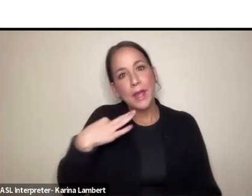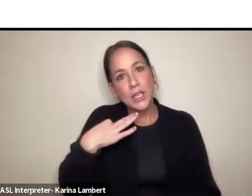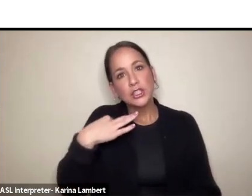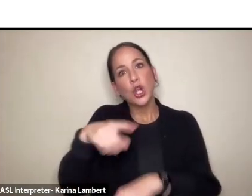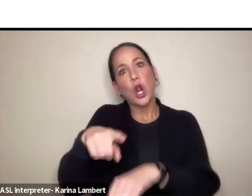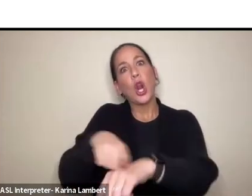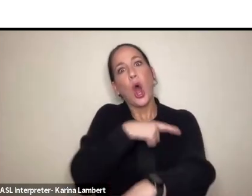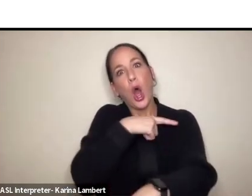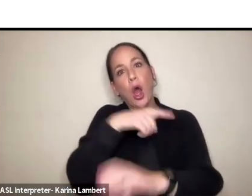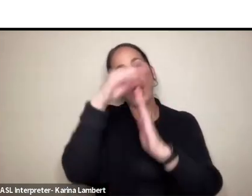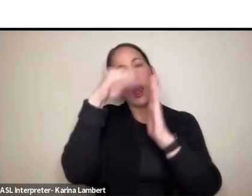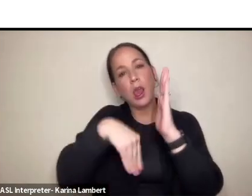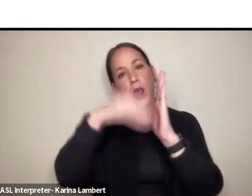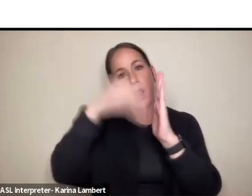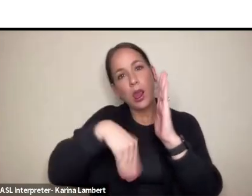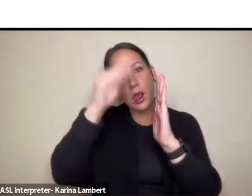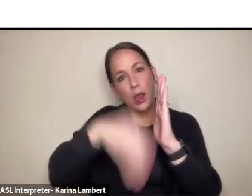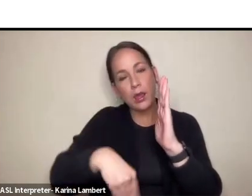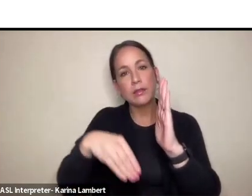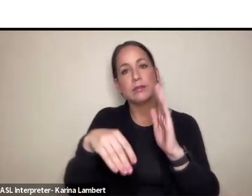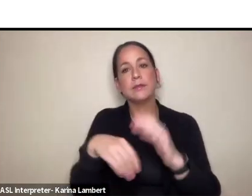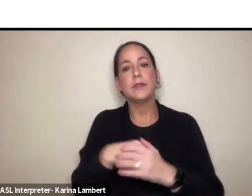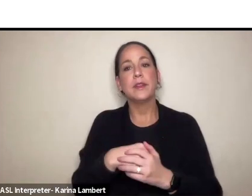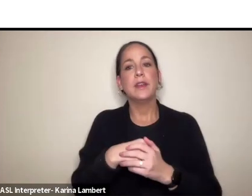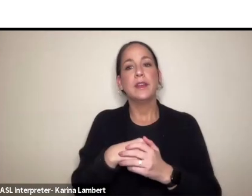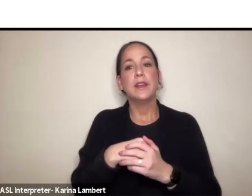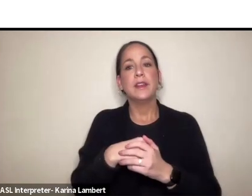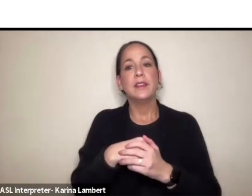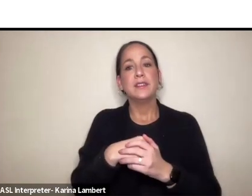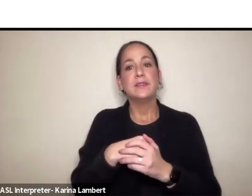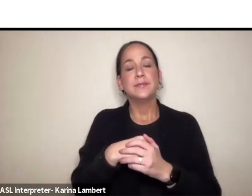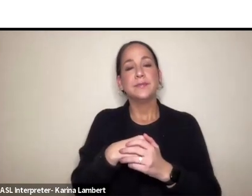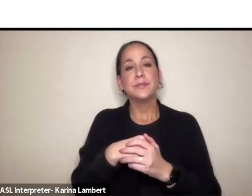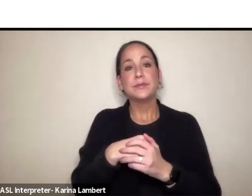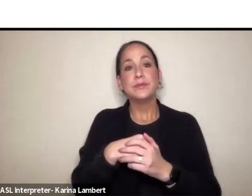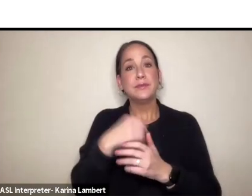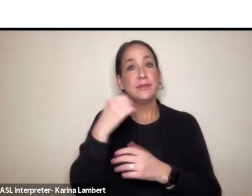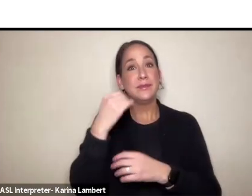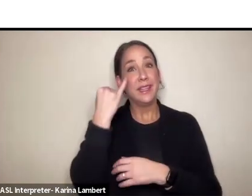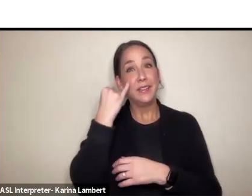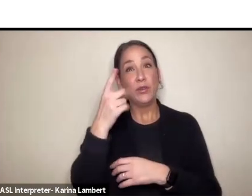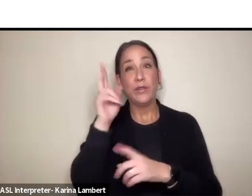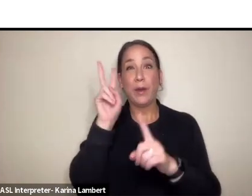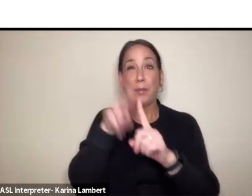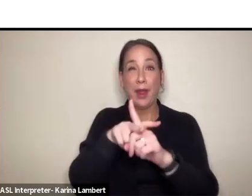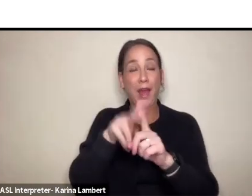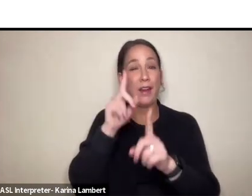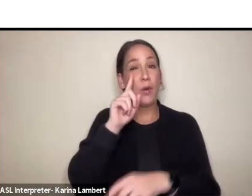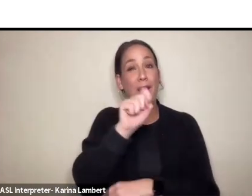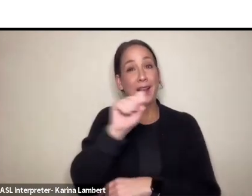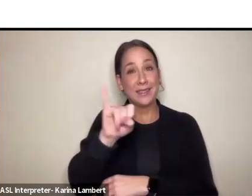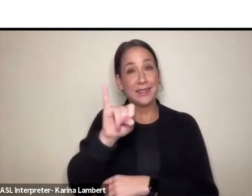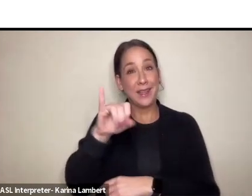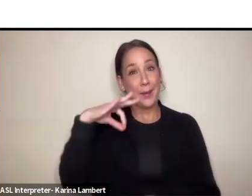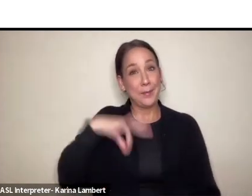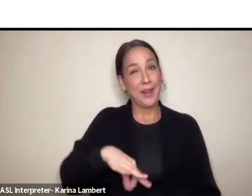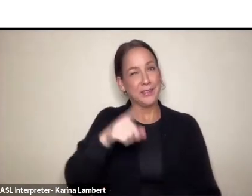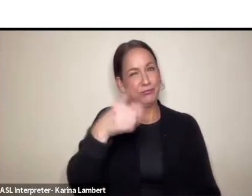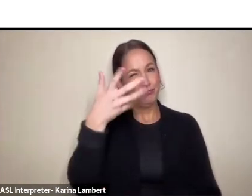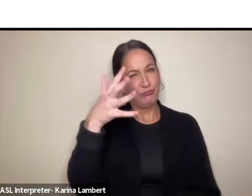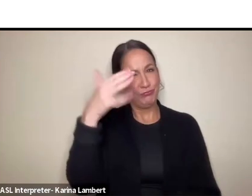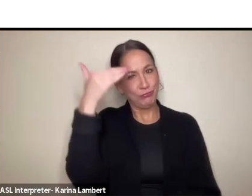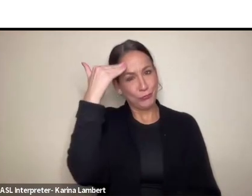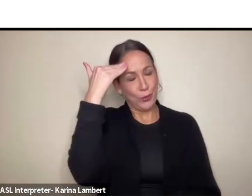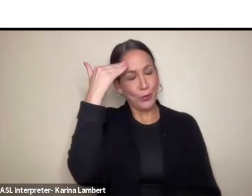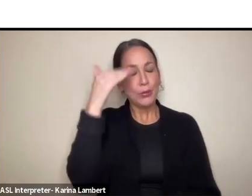lengthy, involved, and tedious, especially if you've been to that point where you've applied for SSI benefits. You would know what I'm talking about. But with